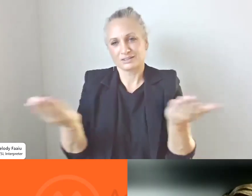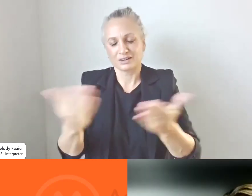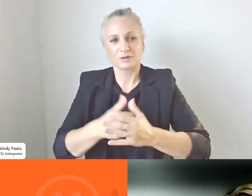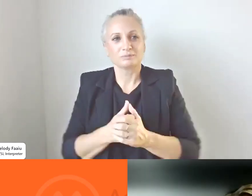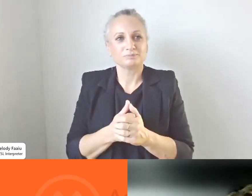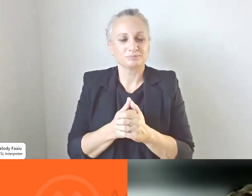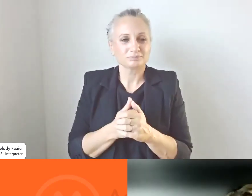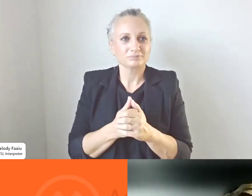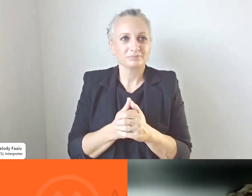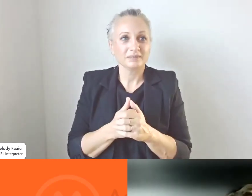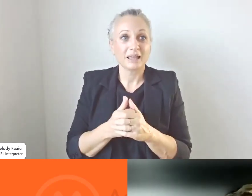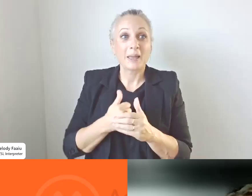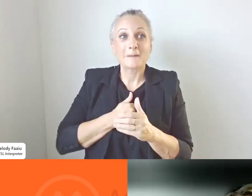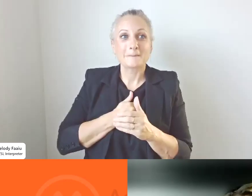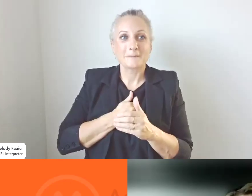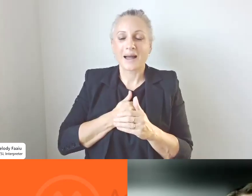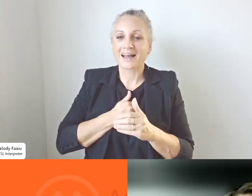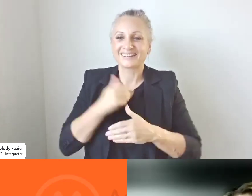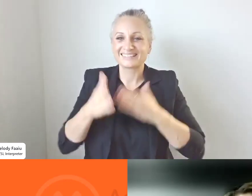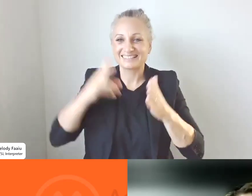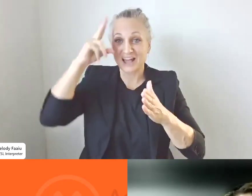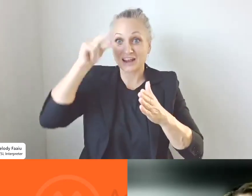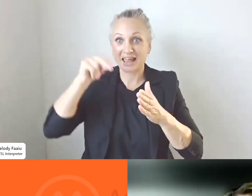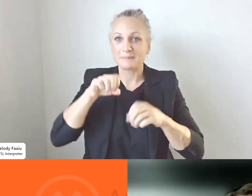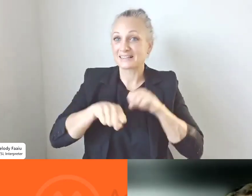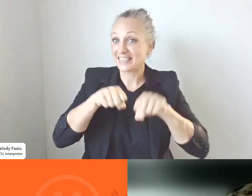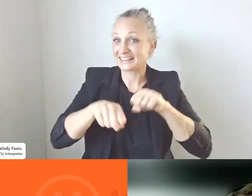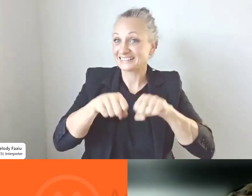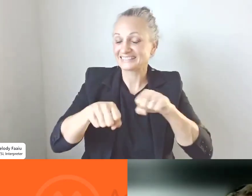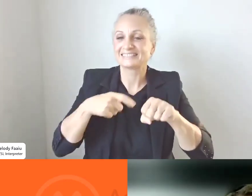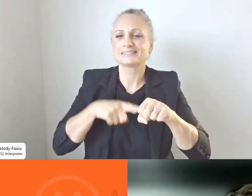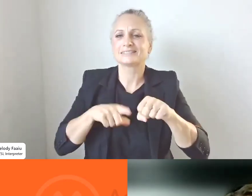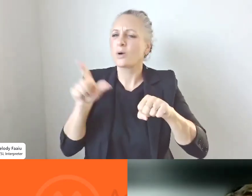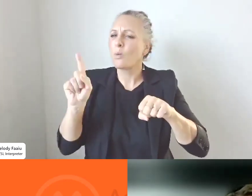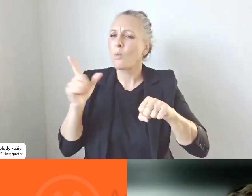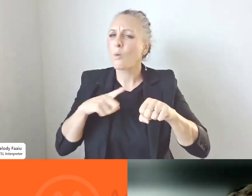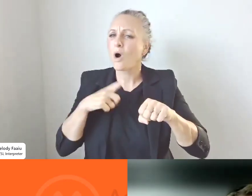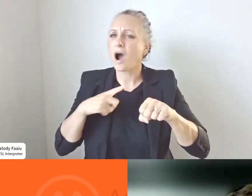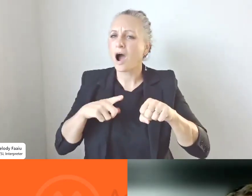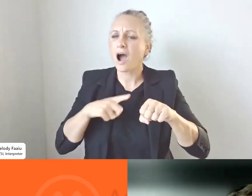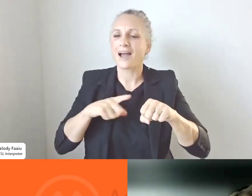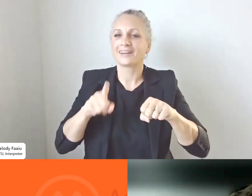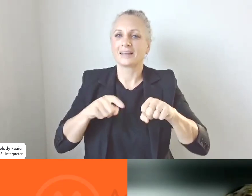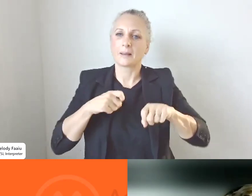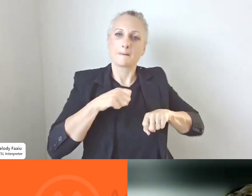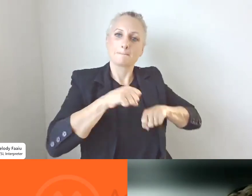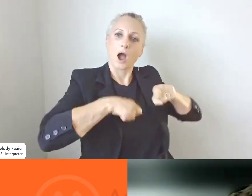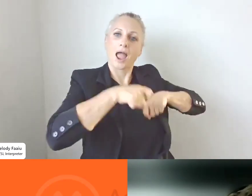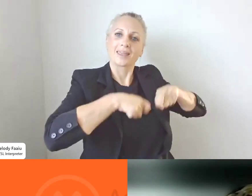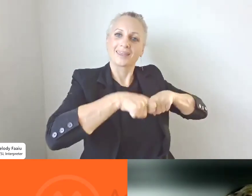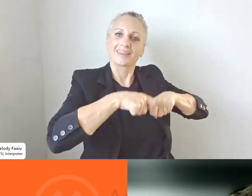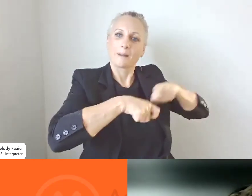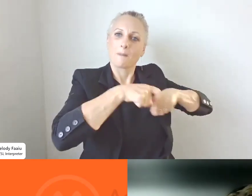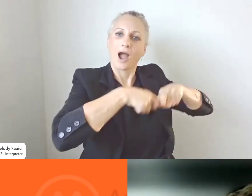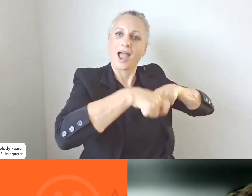My sign name is this, which represents two bicycle pedals moving in a forward direction. I'm holding my fists and moving